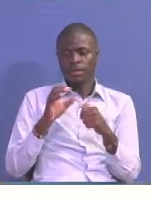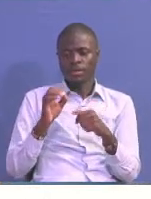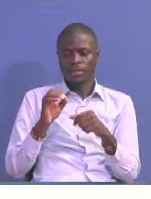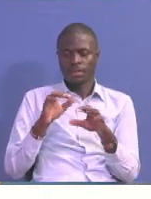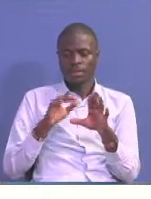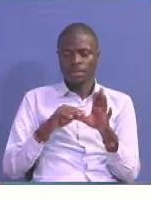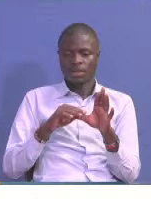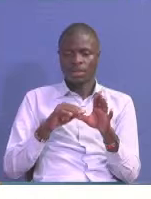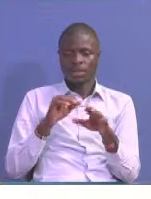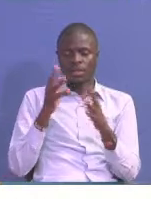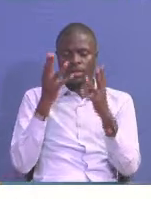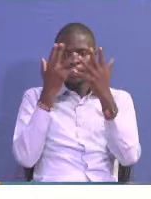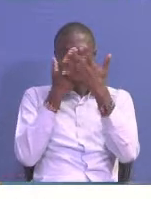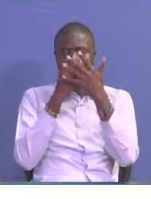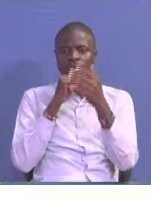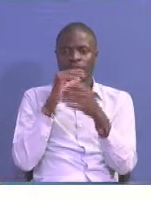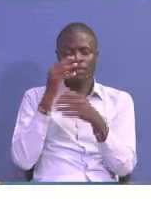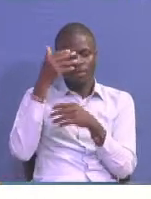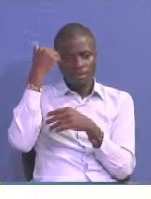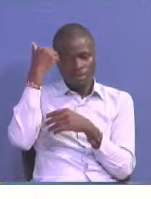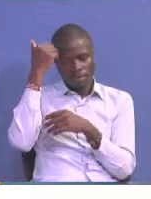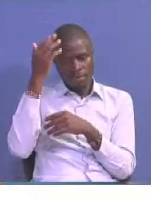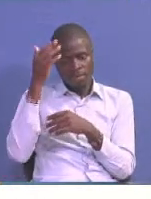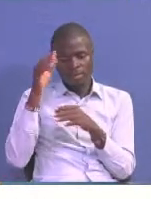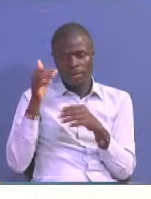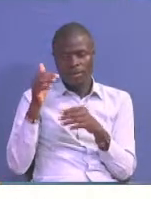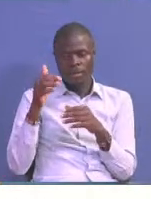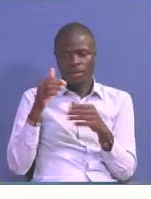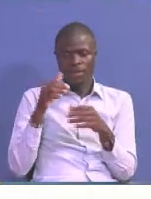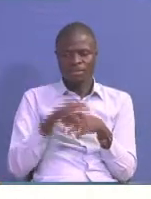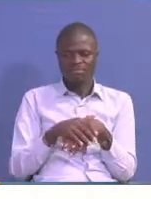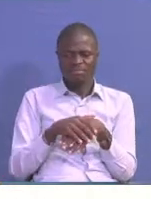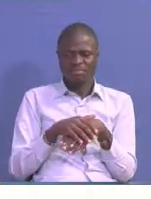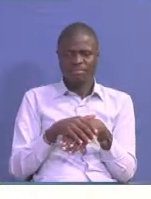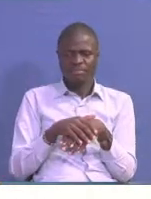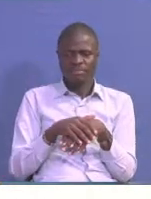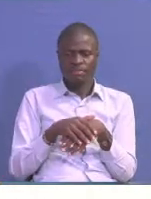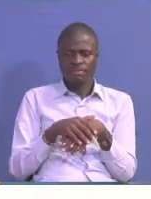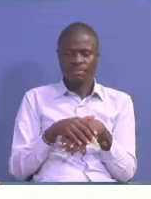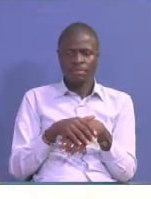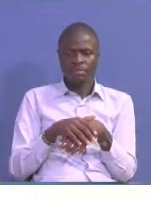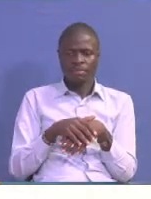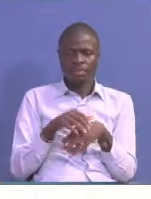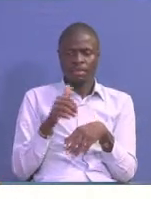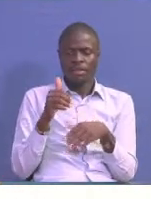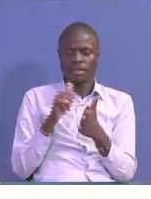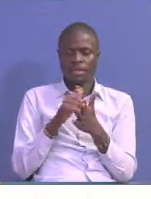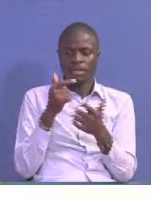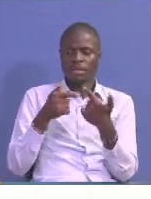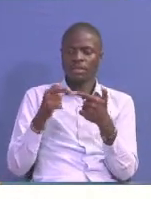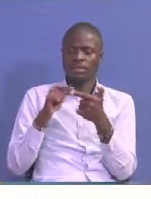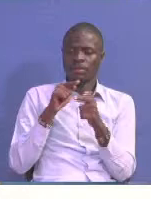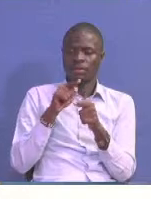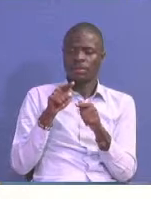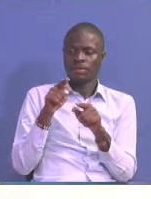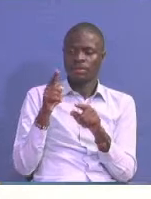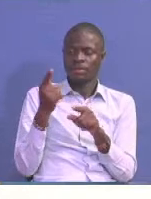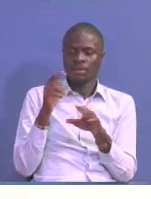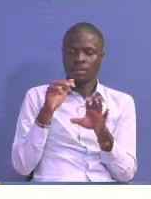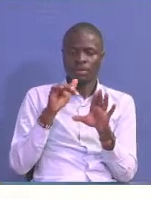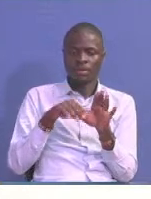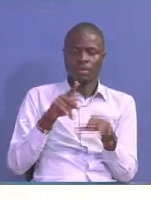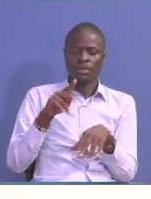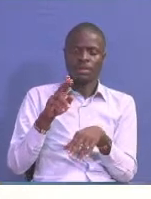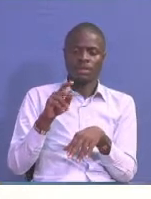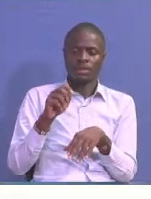the PM. Not forgetting other series of top-notch and informative programming that comes to you only at